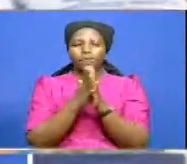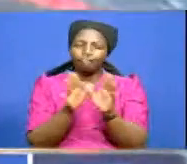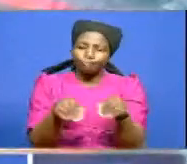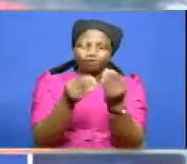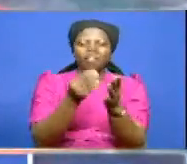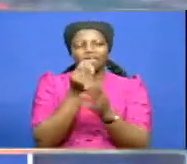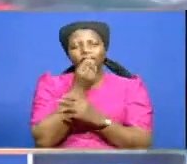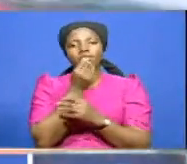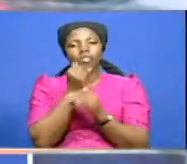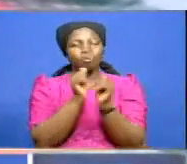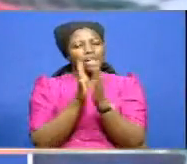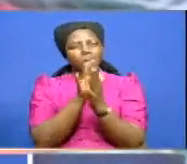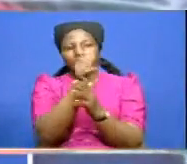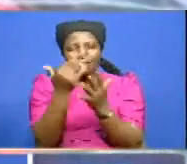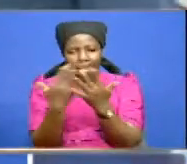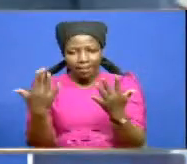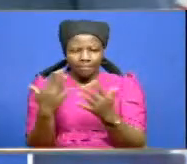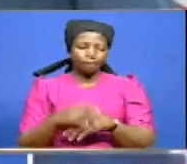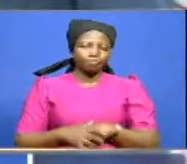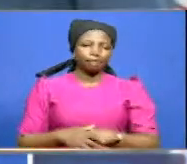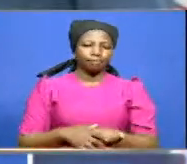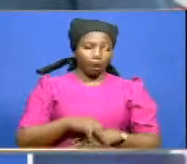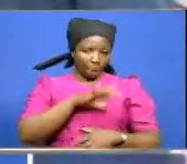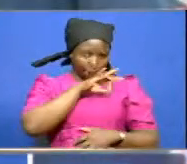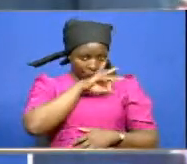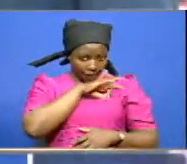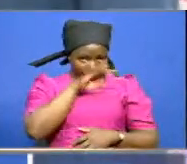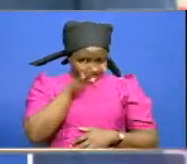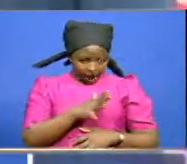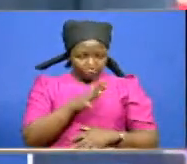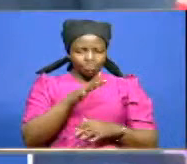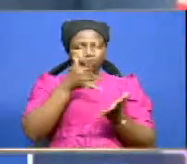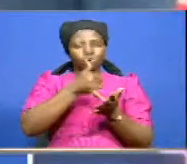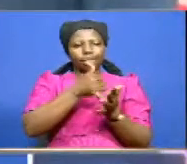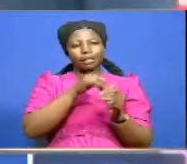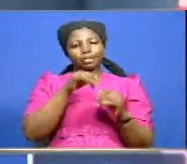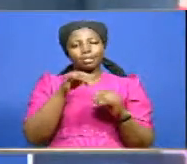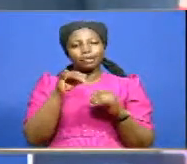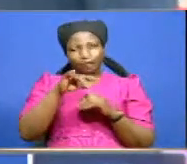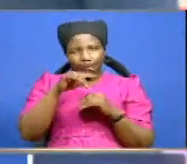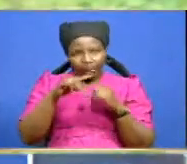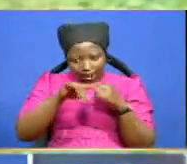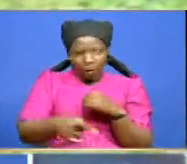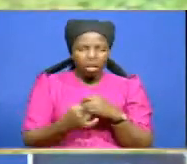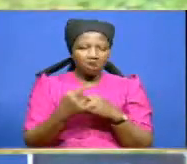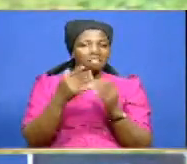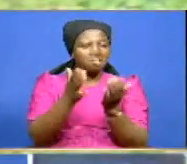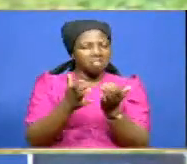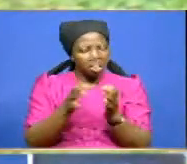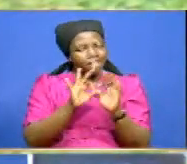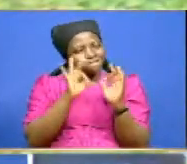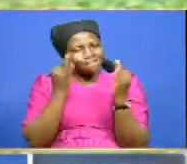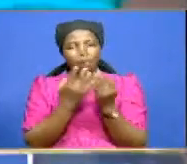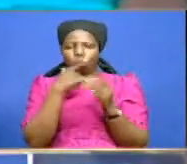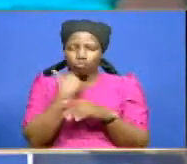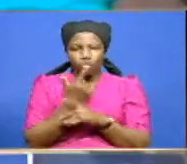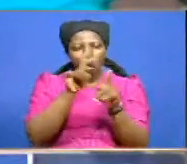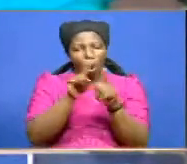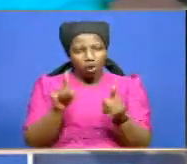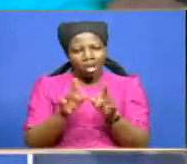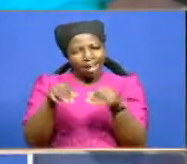rations and non-food items. The beneficiaries are among thousands of needy families who have also undergone empowerment training program under